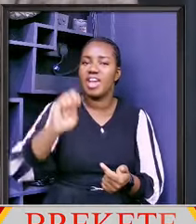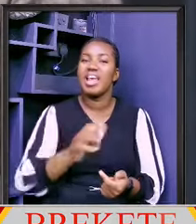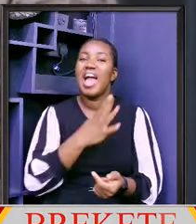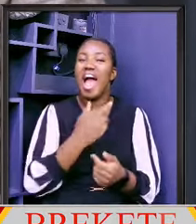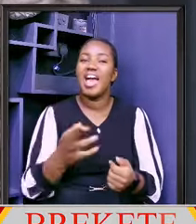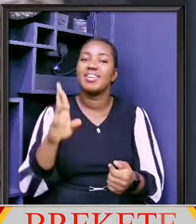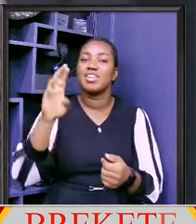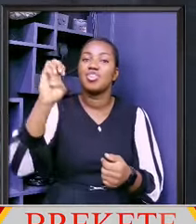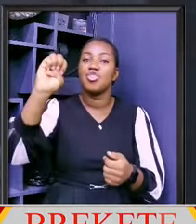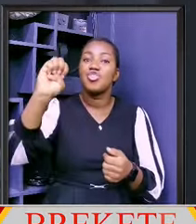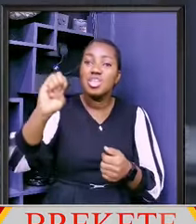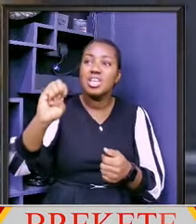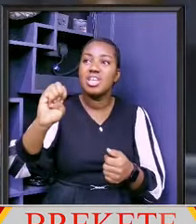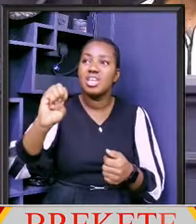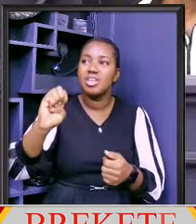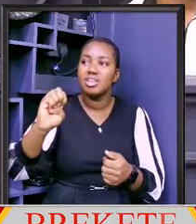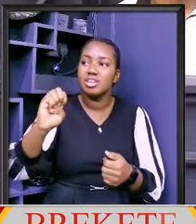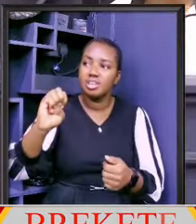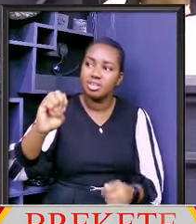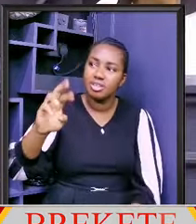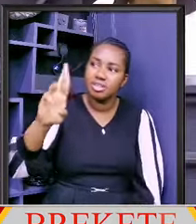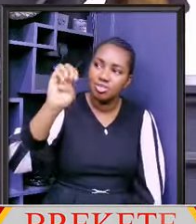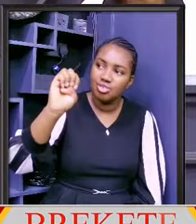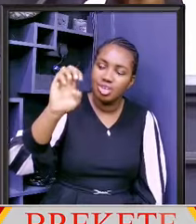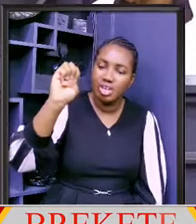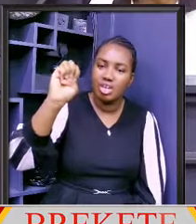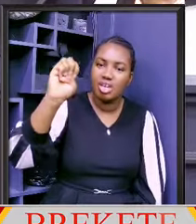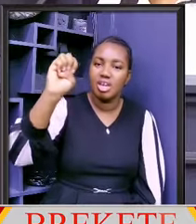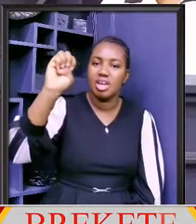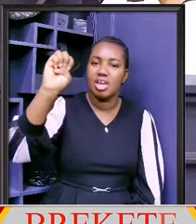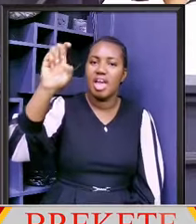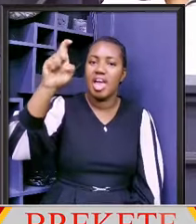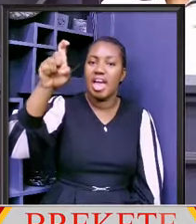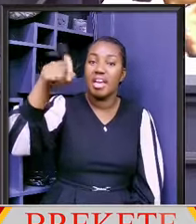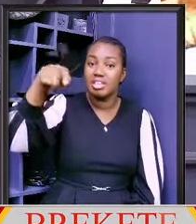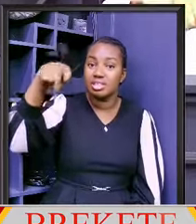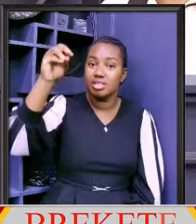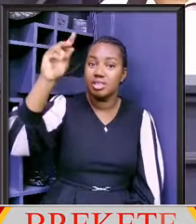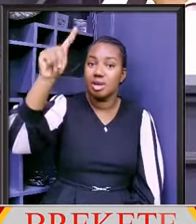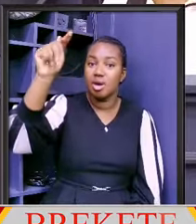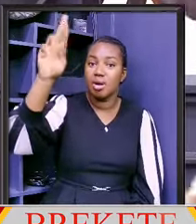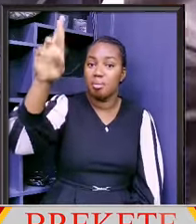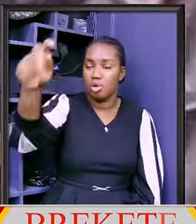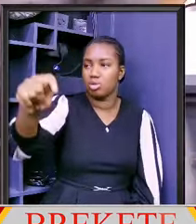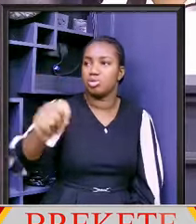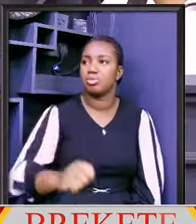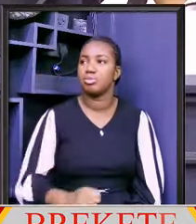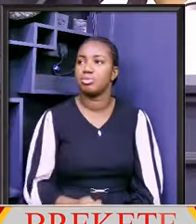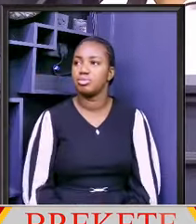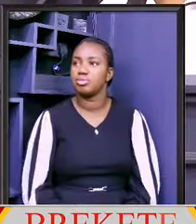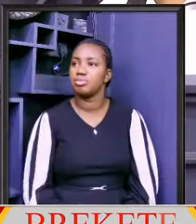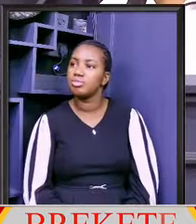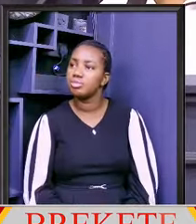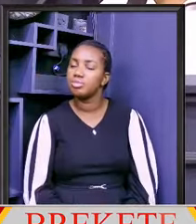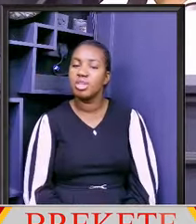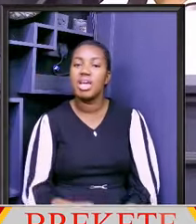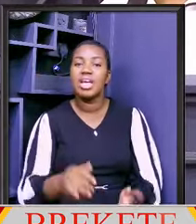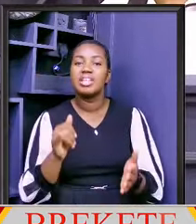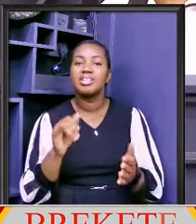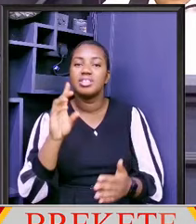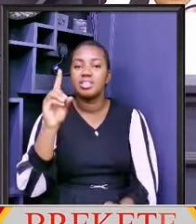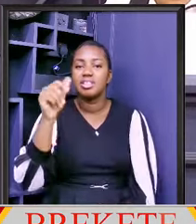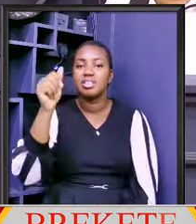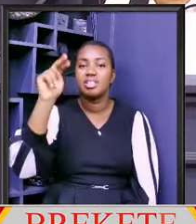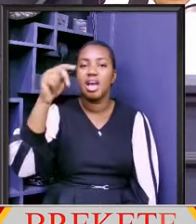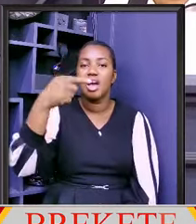because service. You are not talking to the mic. Dangote crude to supply Dangote oil, they say no more crude. They go US to